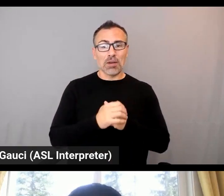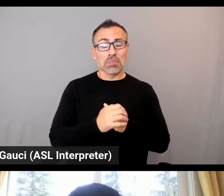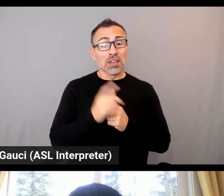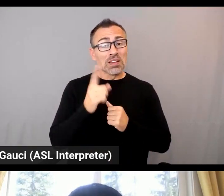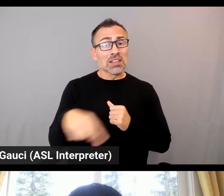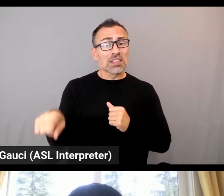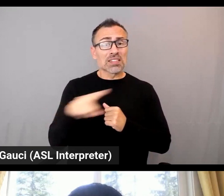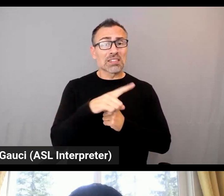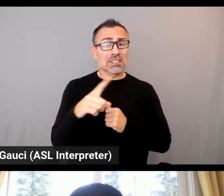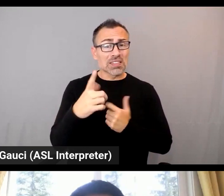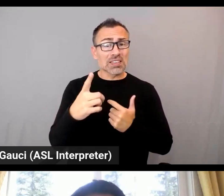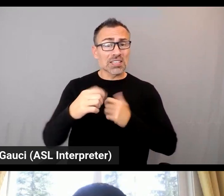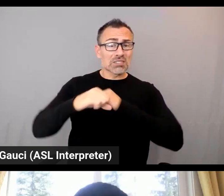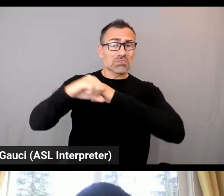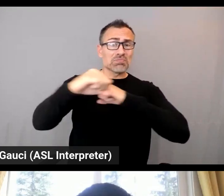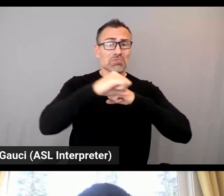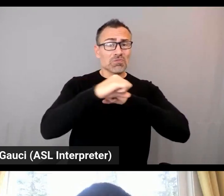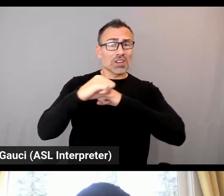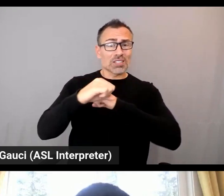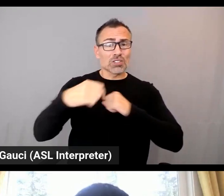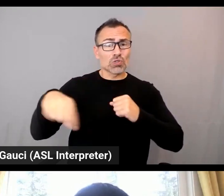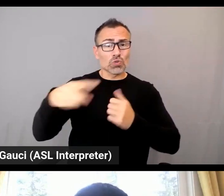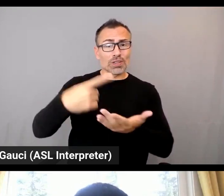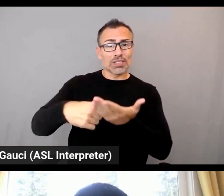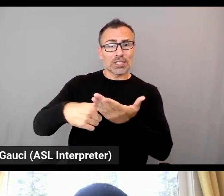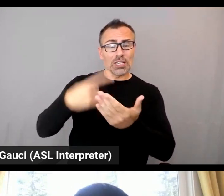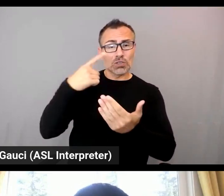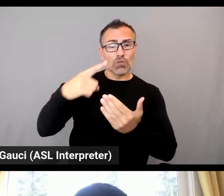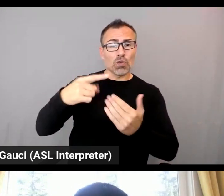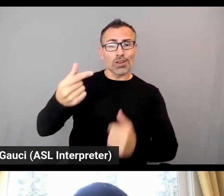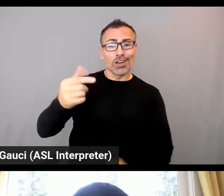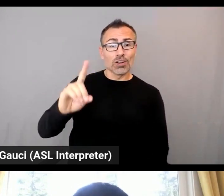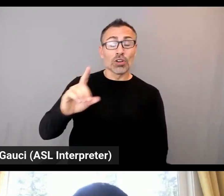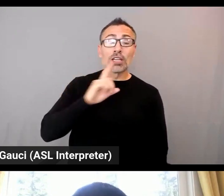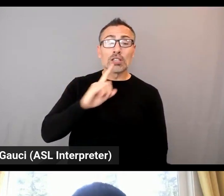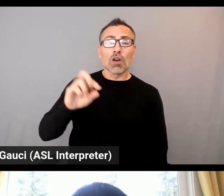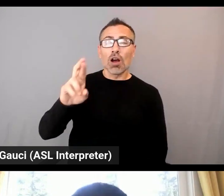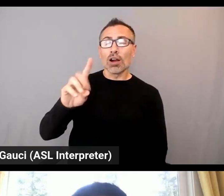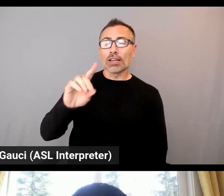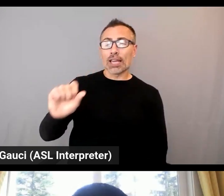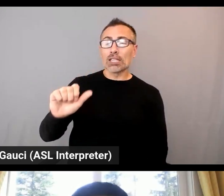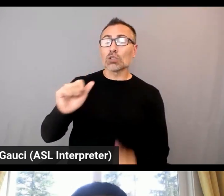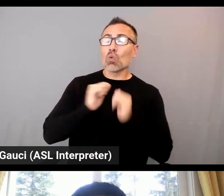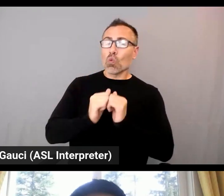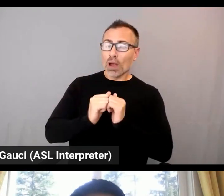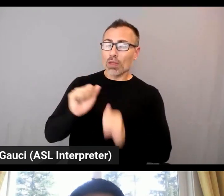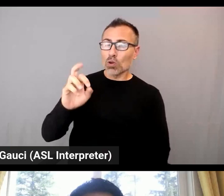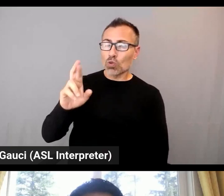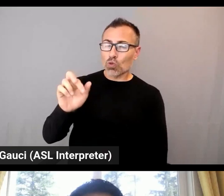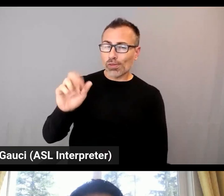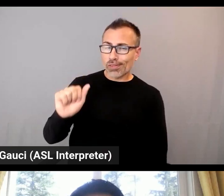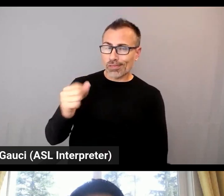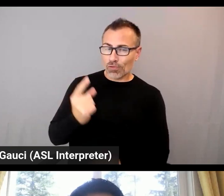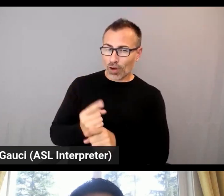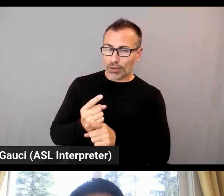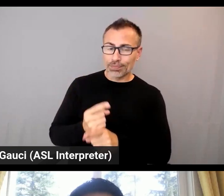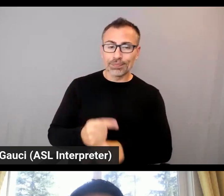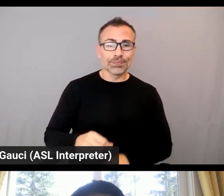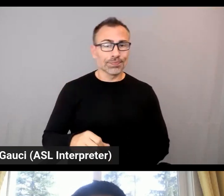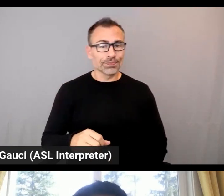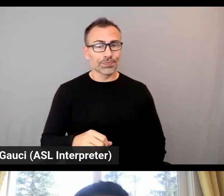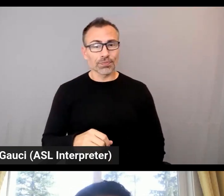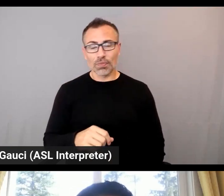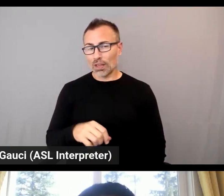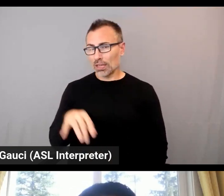GuardDuty is for RDS with Aurora for GuardDuty protections, right? Yeah. So now, what